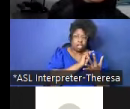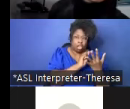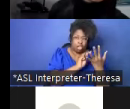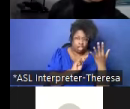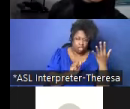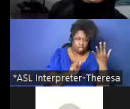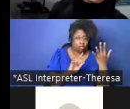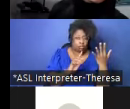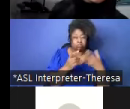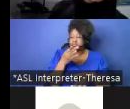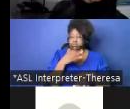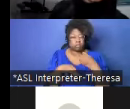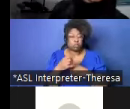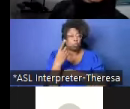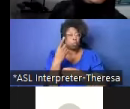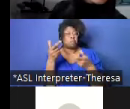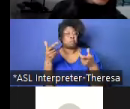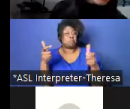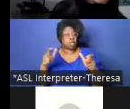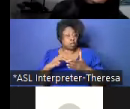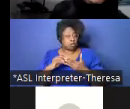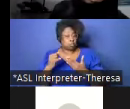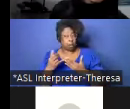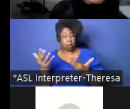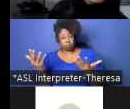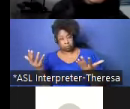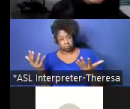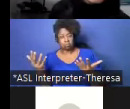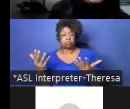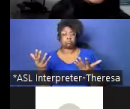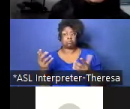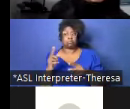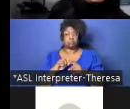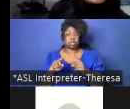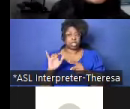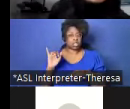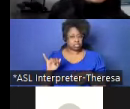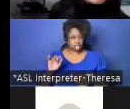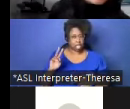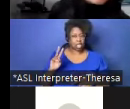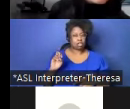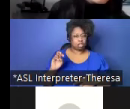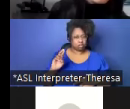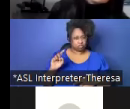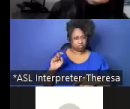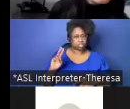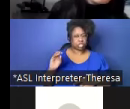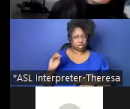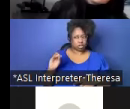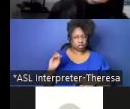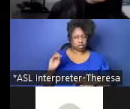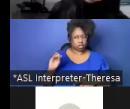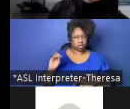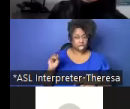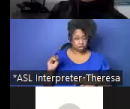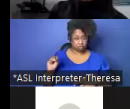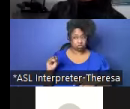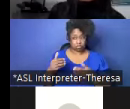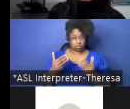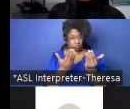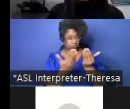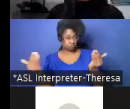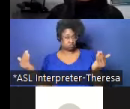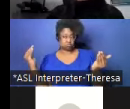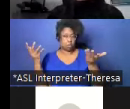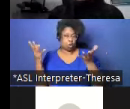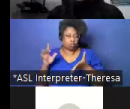go online. It's been discussed all over the place. The Verrazano Narrows. While listening, Joe, it's just the reason why the flooding